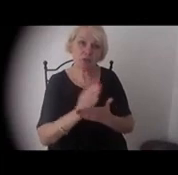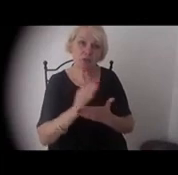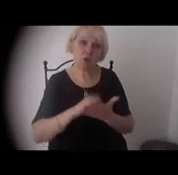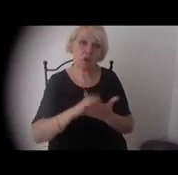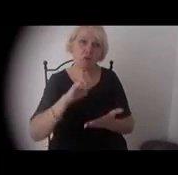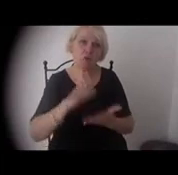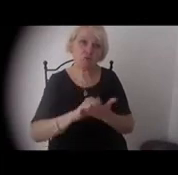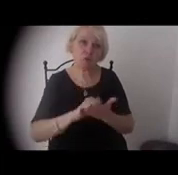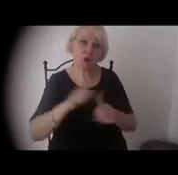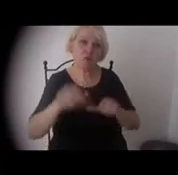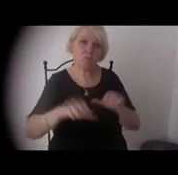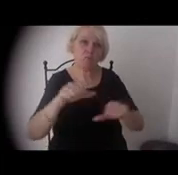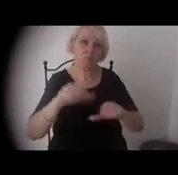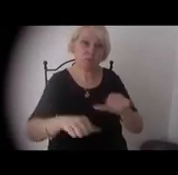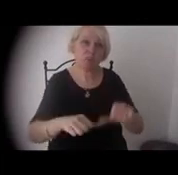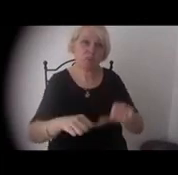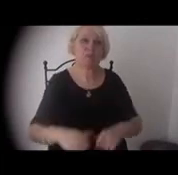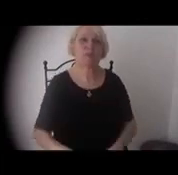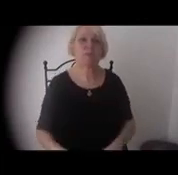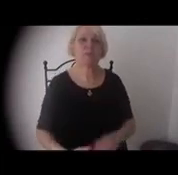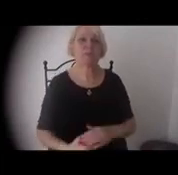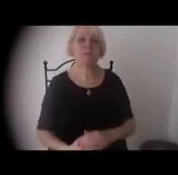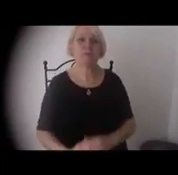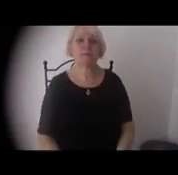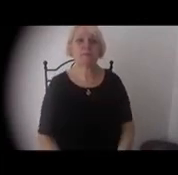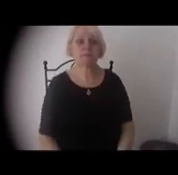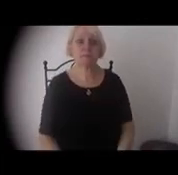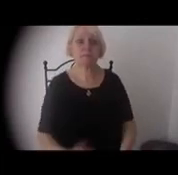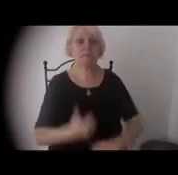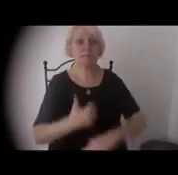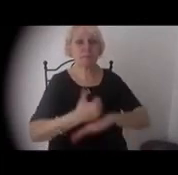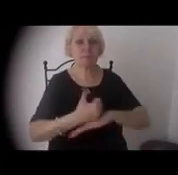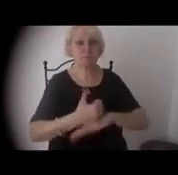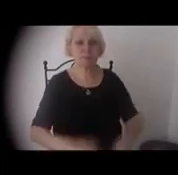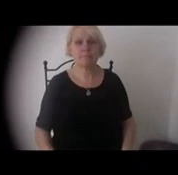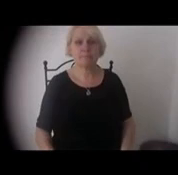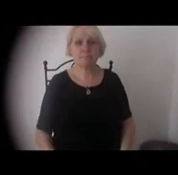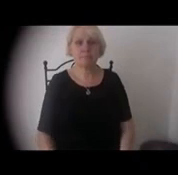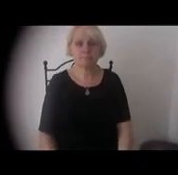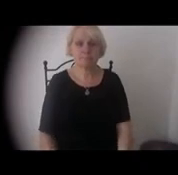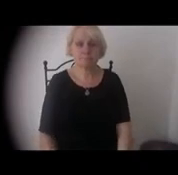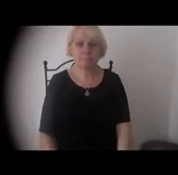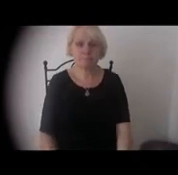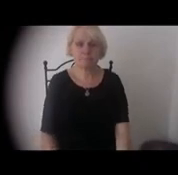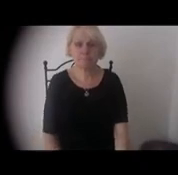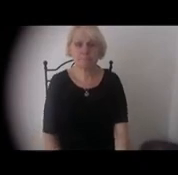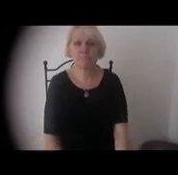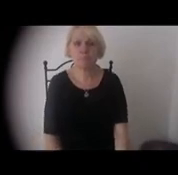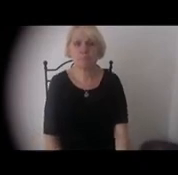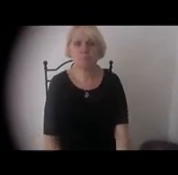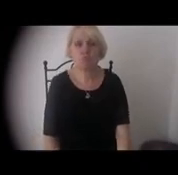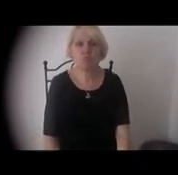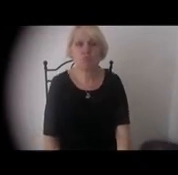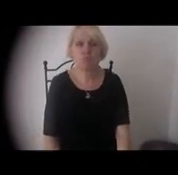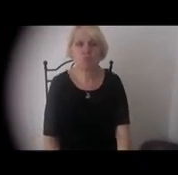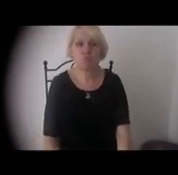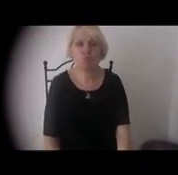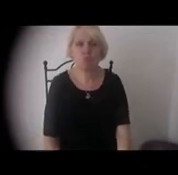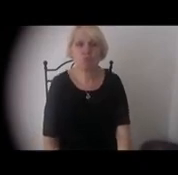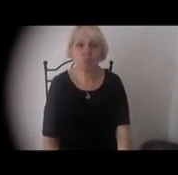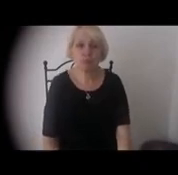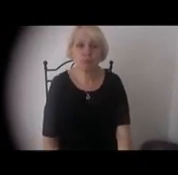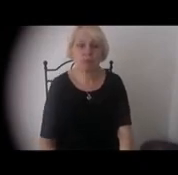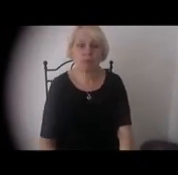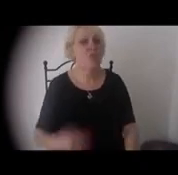Peter. So Emma, any other thoughts? Otherwise I'll pass over to the CAMS team. No, just the general reinforcement